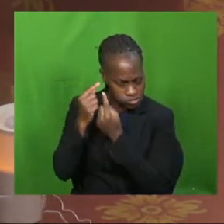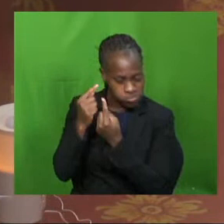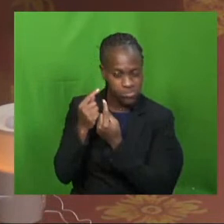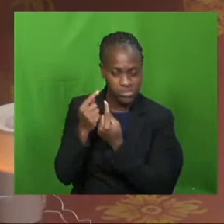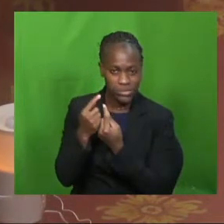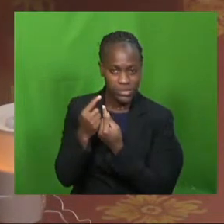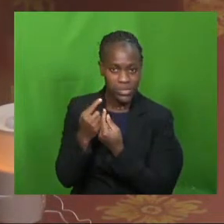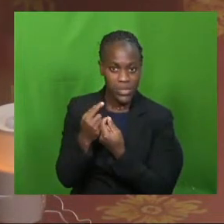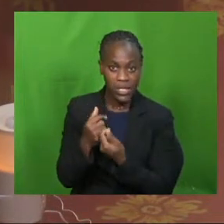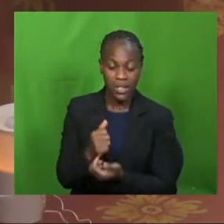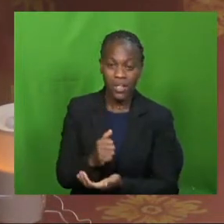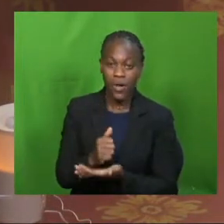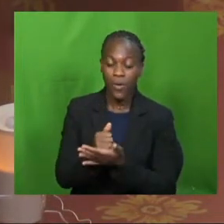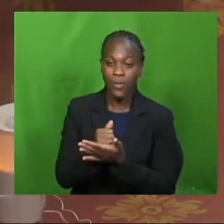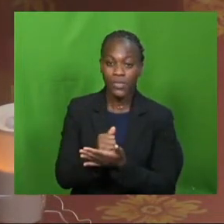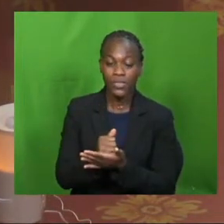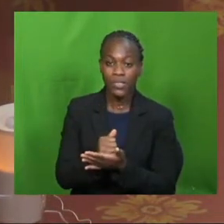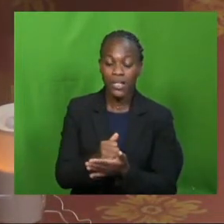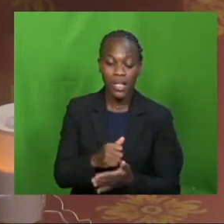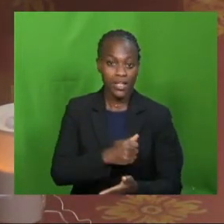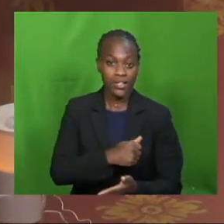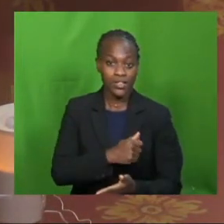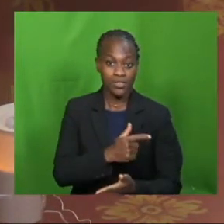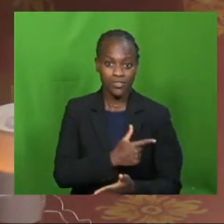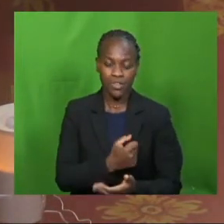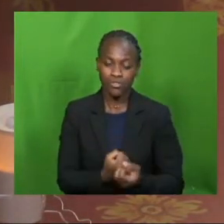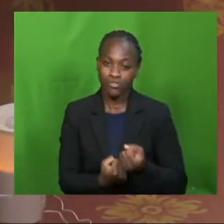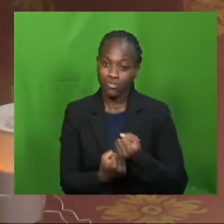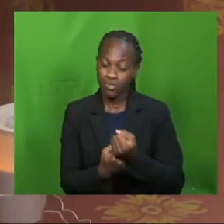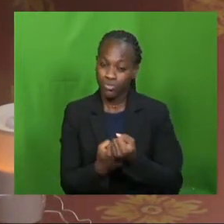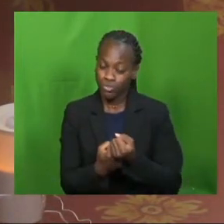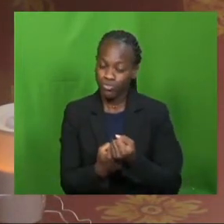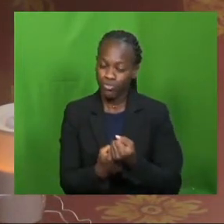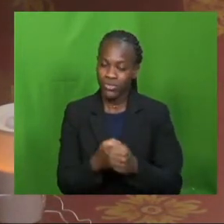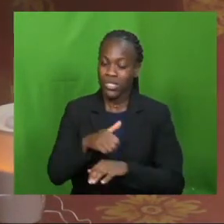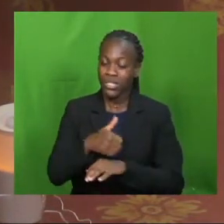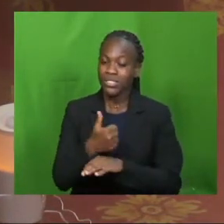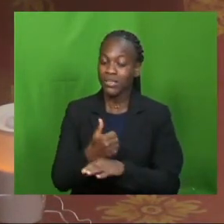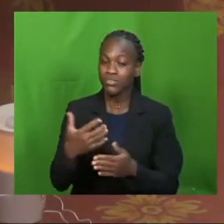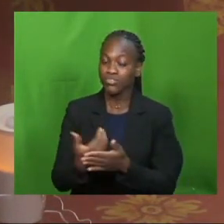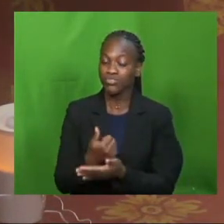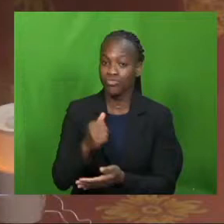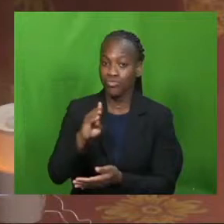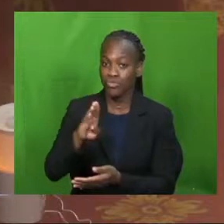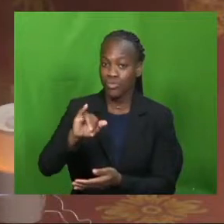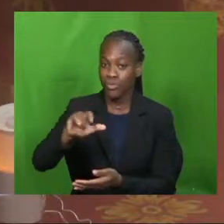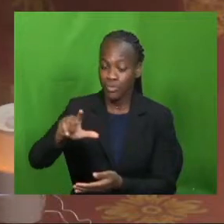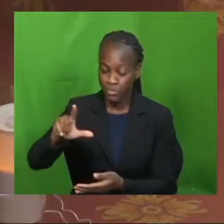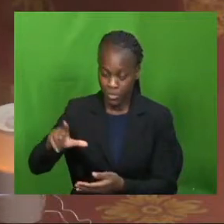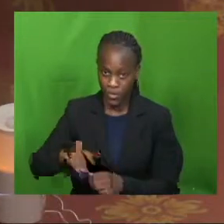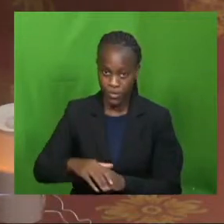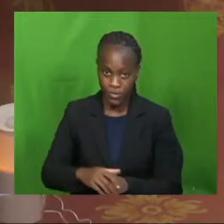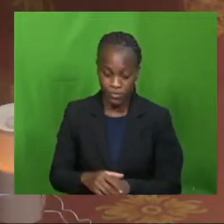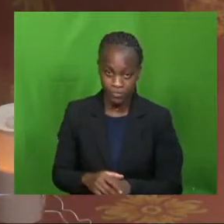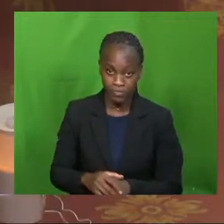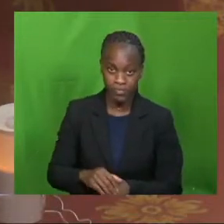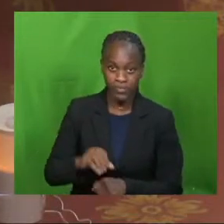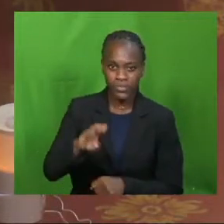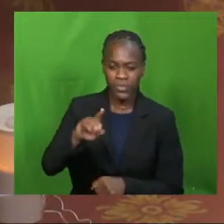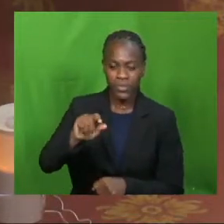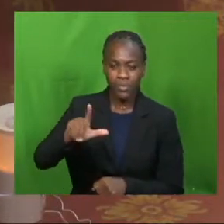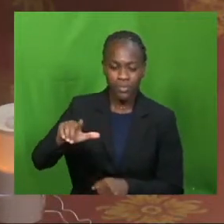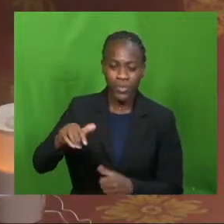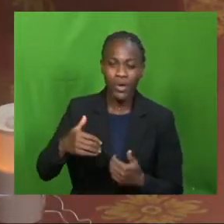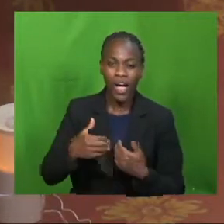in drafting the new bill. Part of the bill requires some closer collaboration between the National Communication Authority and the